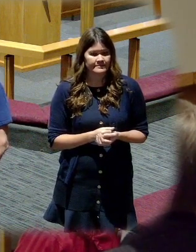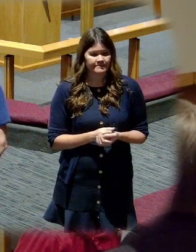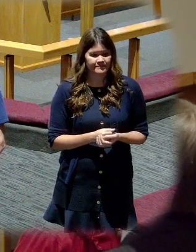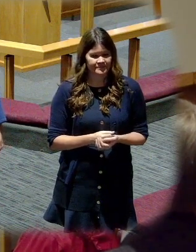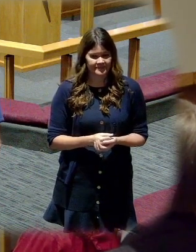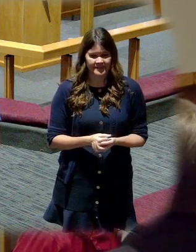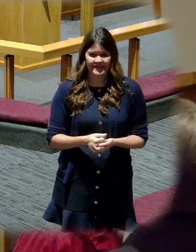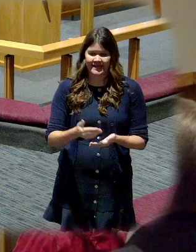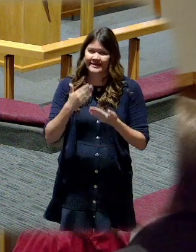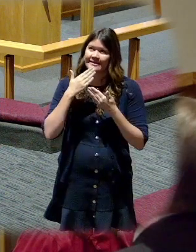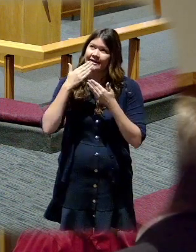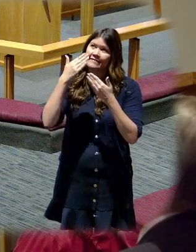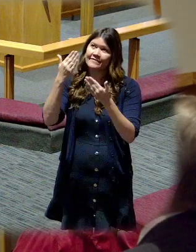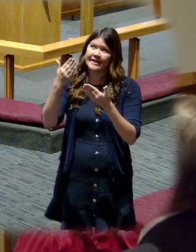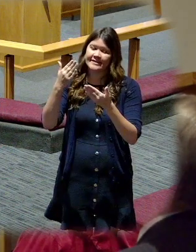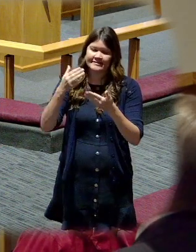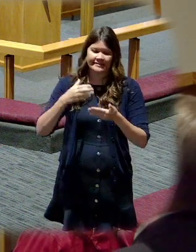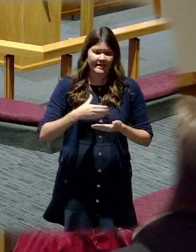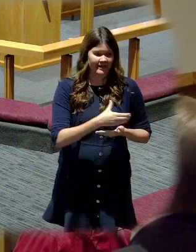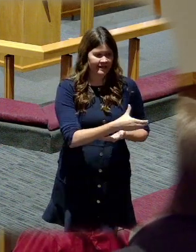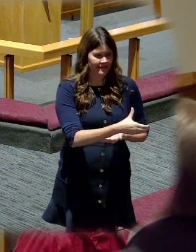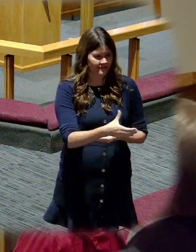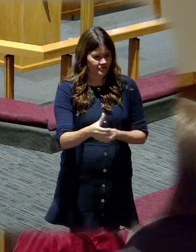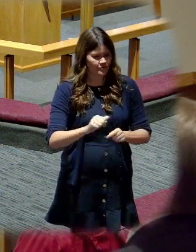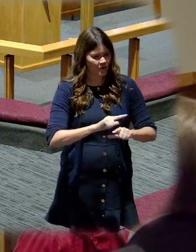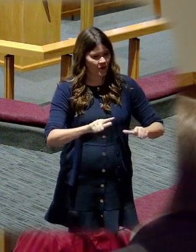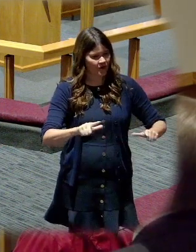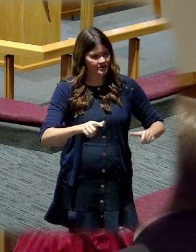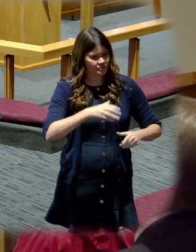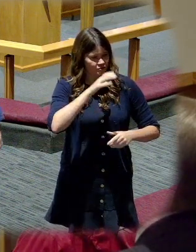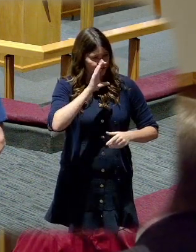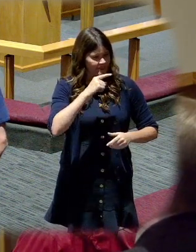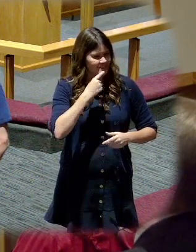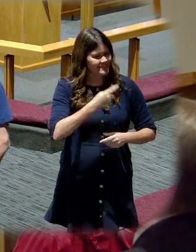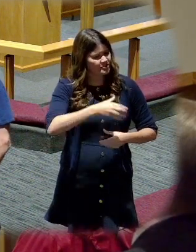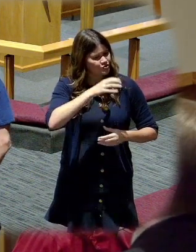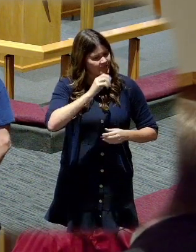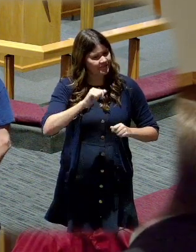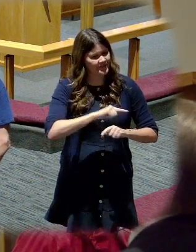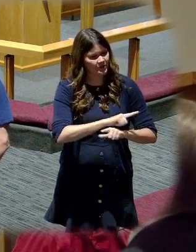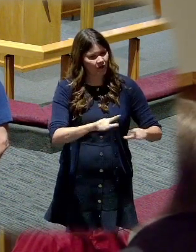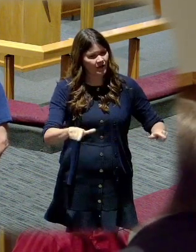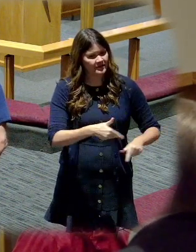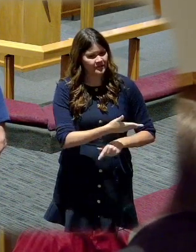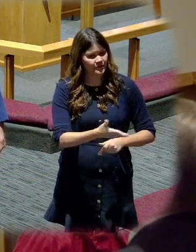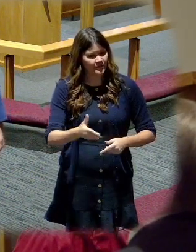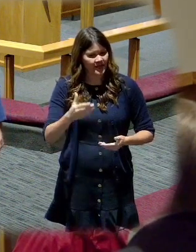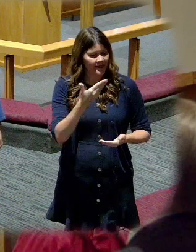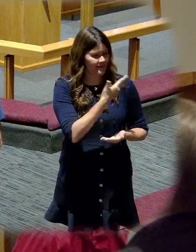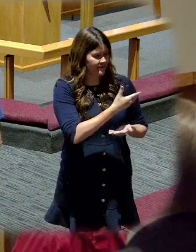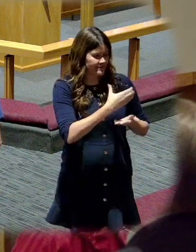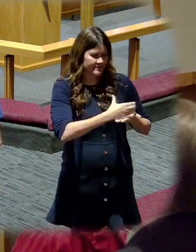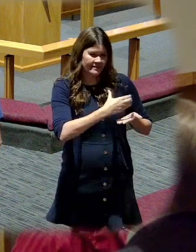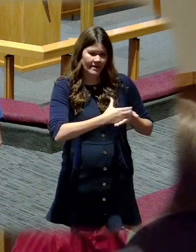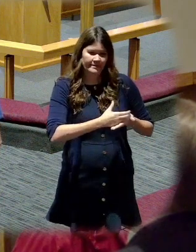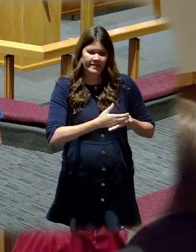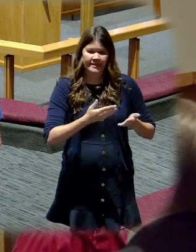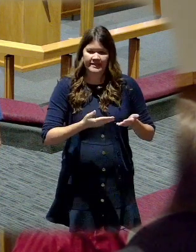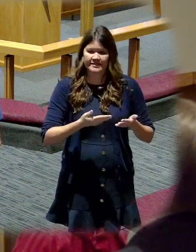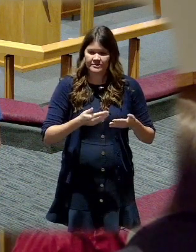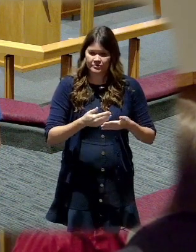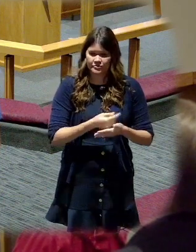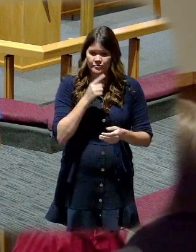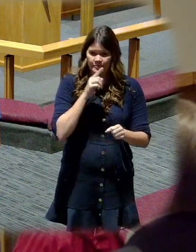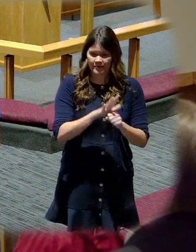And when he had given thanks, he gave it to all of them to drink, saying, "Drink of it, all of you. This cup is the new covenant in my